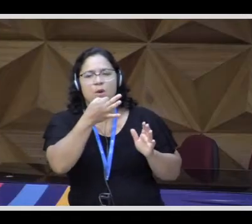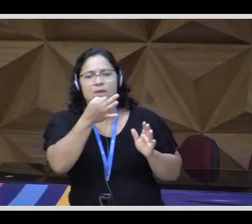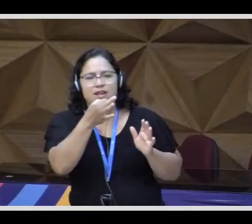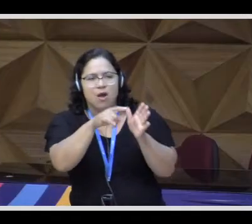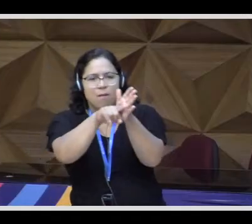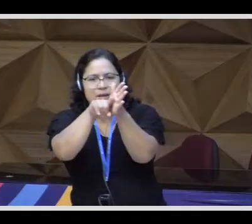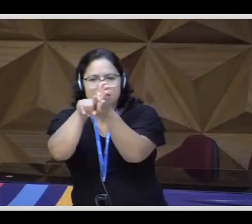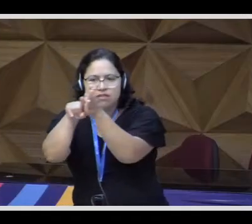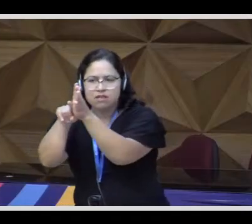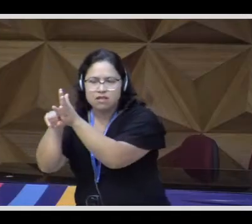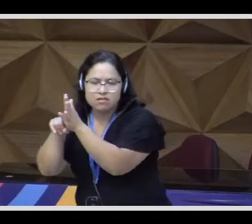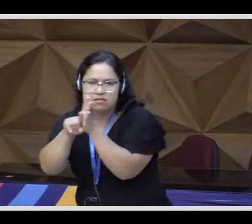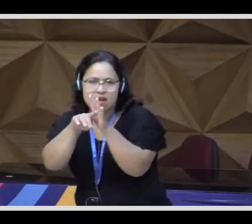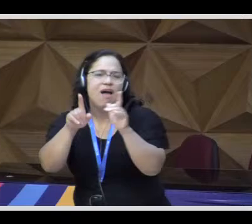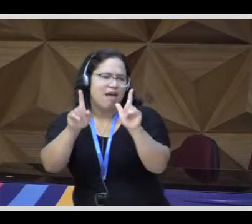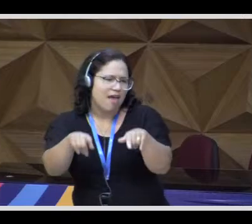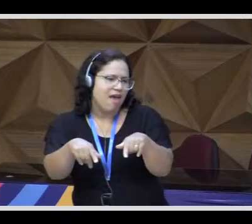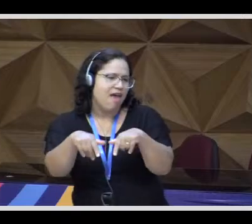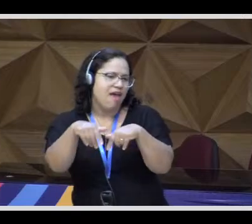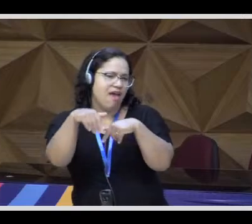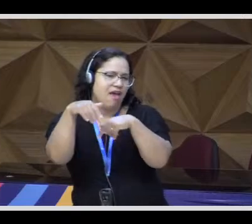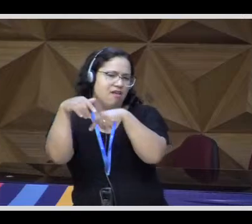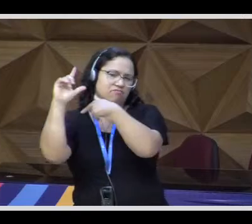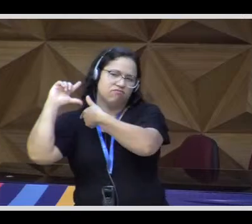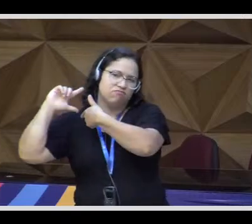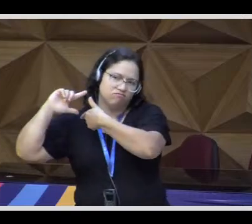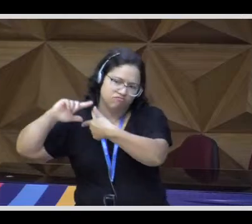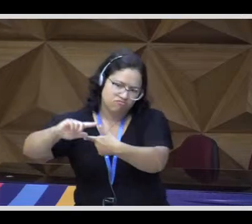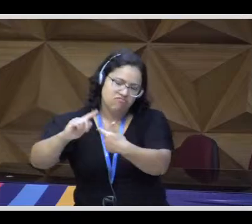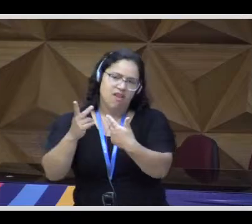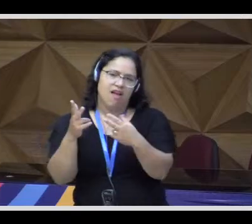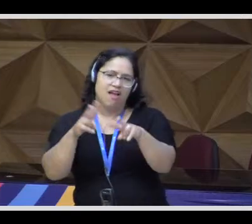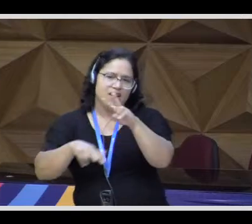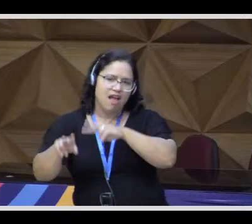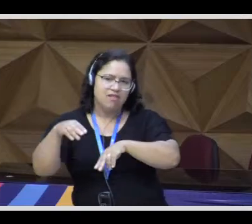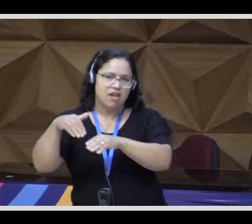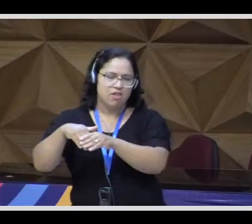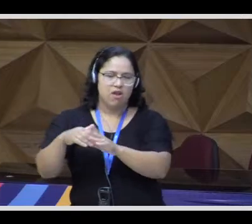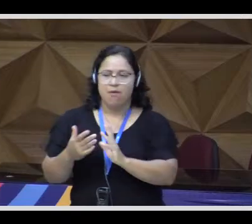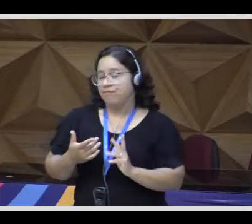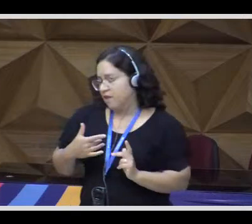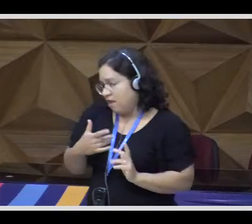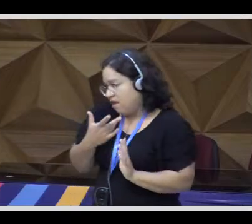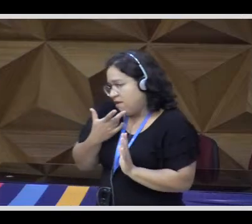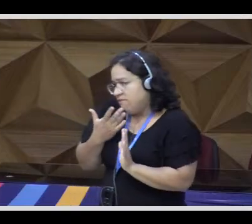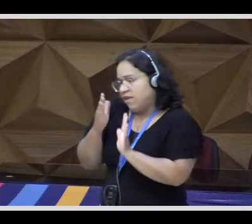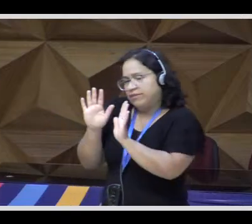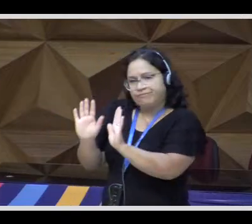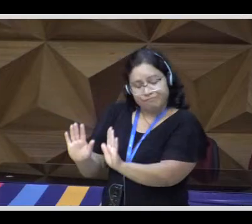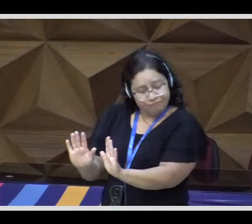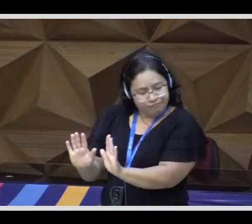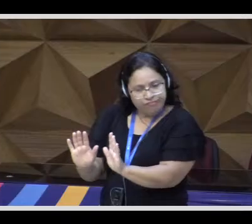of doing electoral analysis. And I was like, you know what? I'm going to